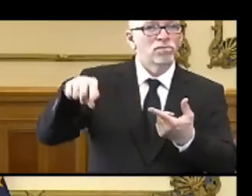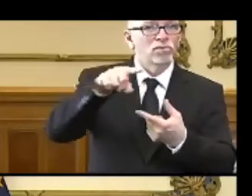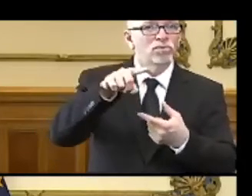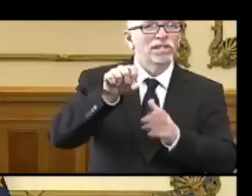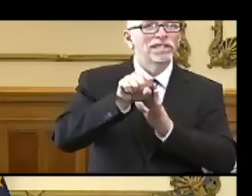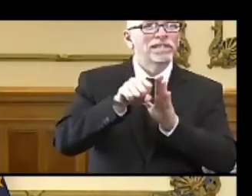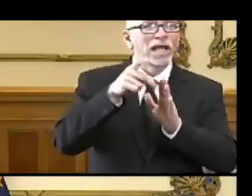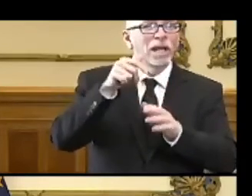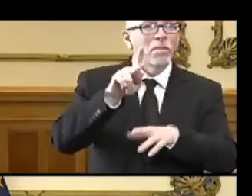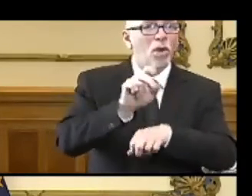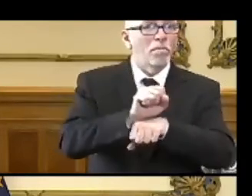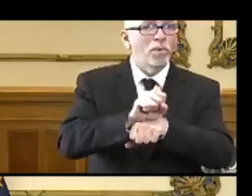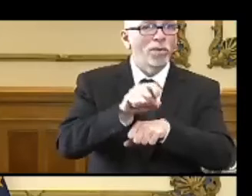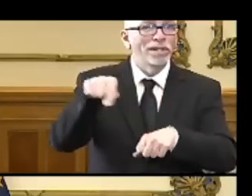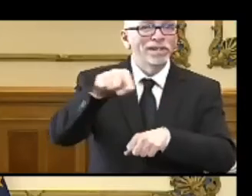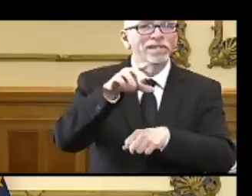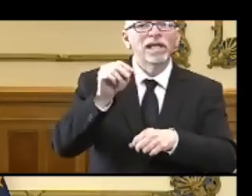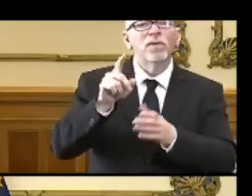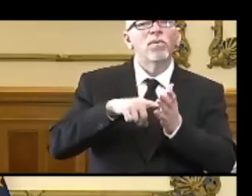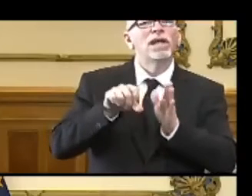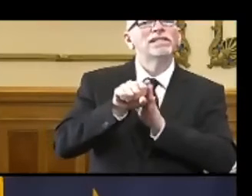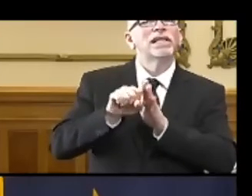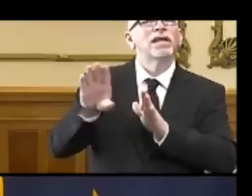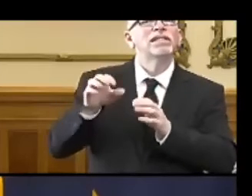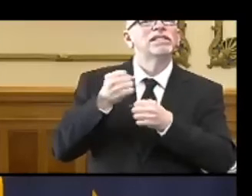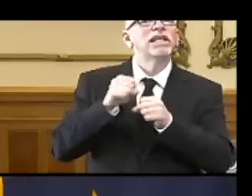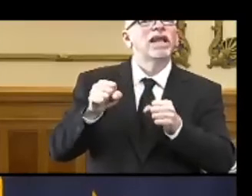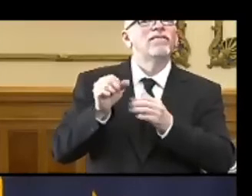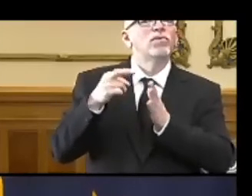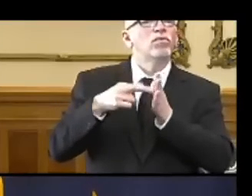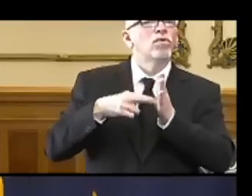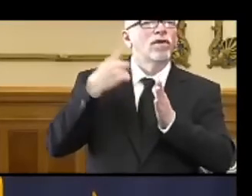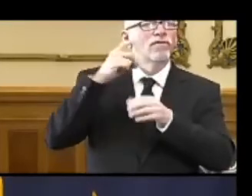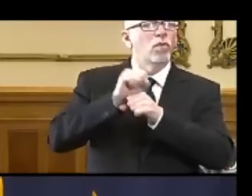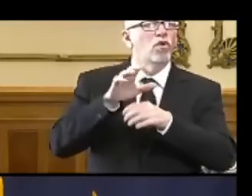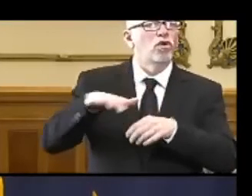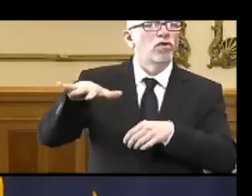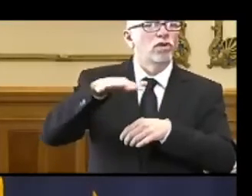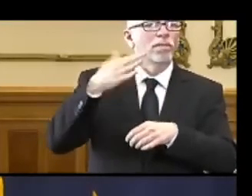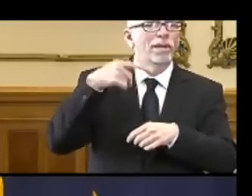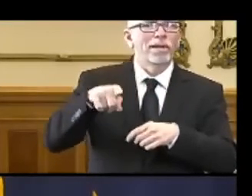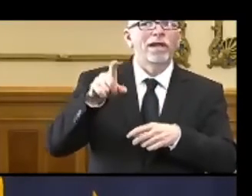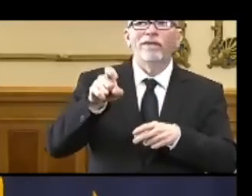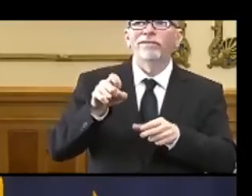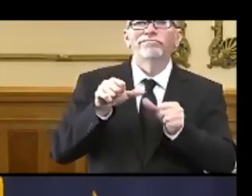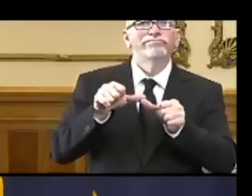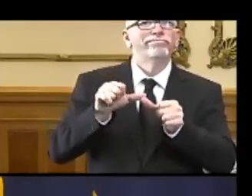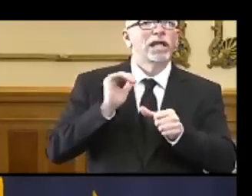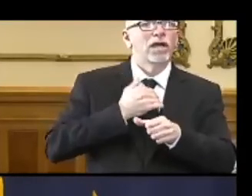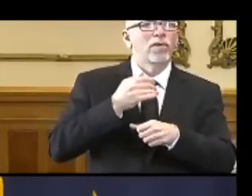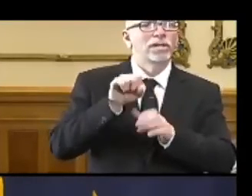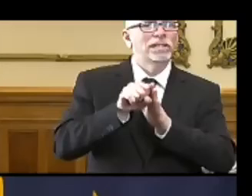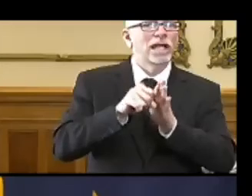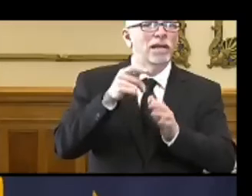employees and what the state safety guidelines for these workers are as they maintain Indiana's parks.